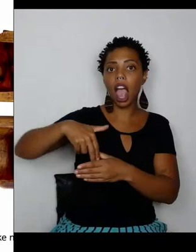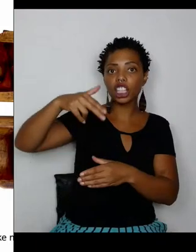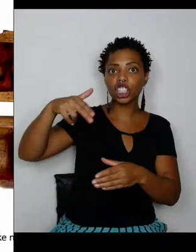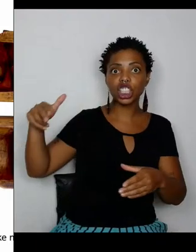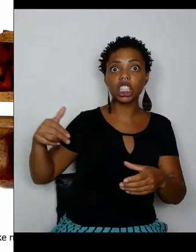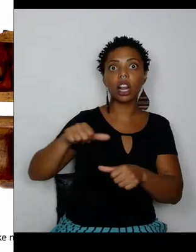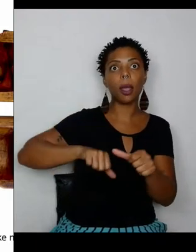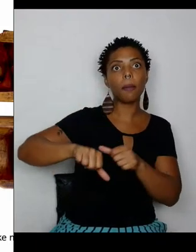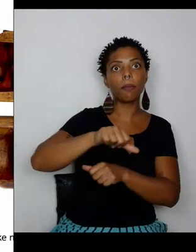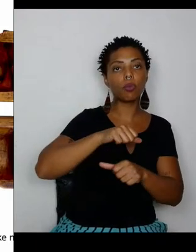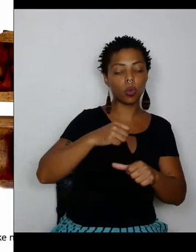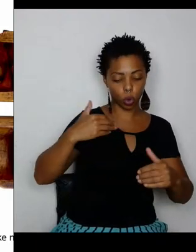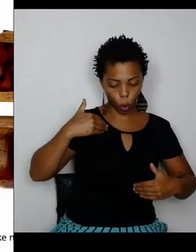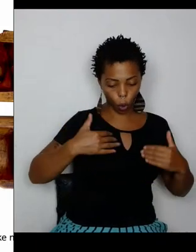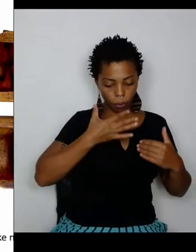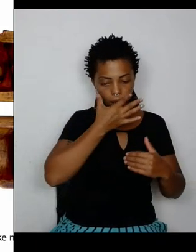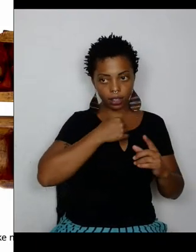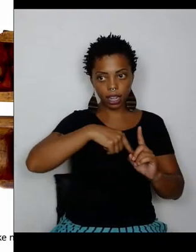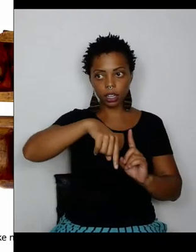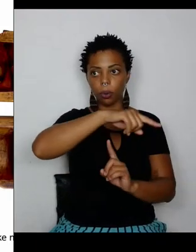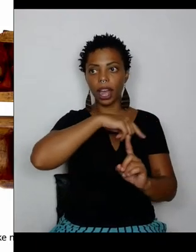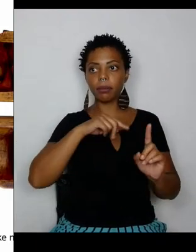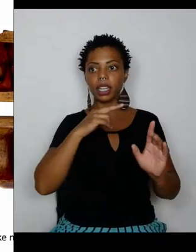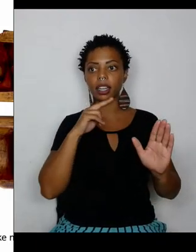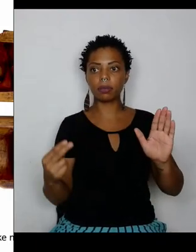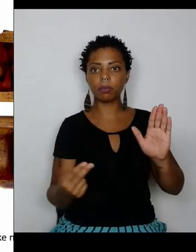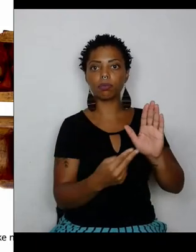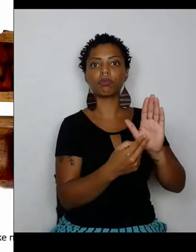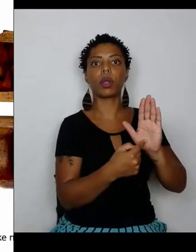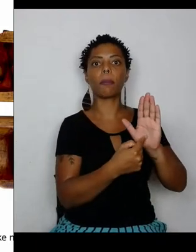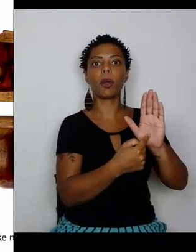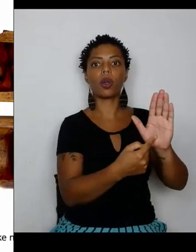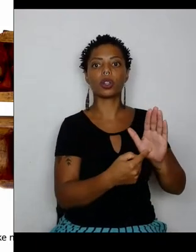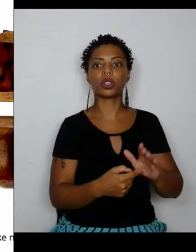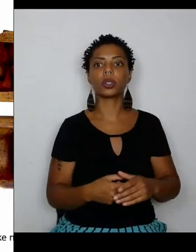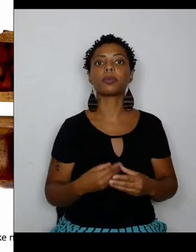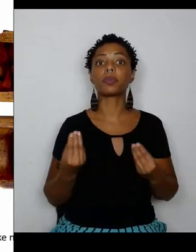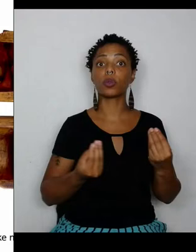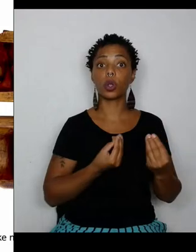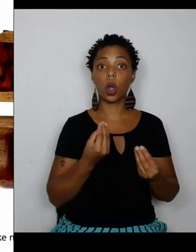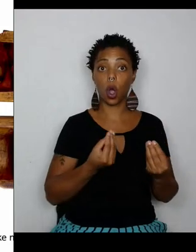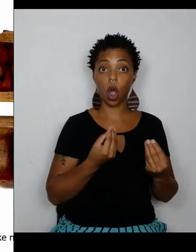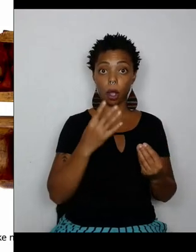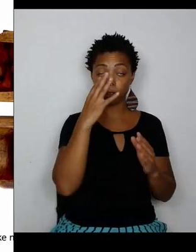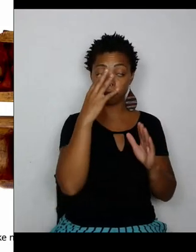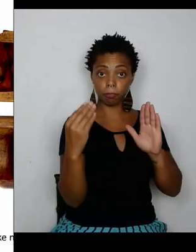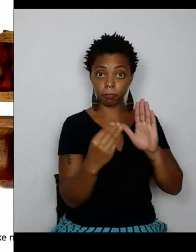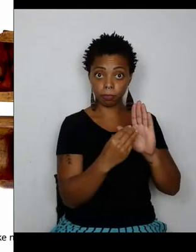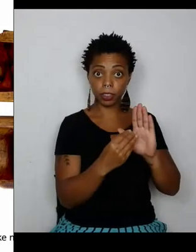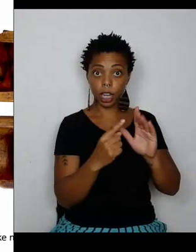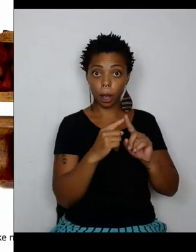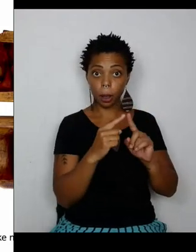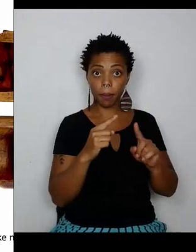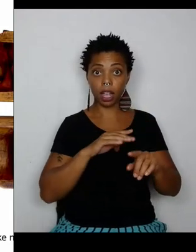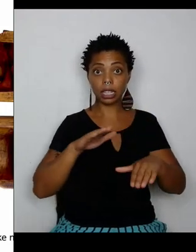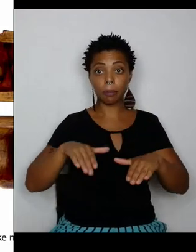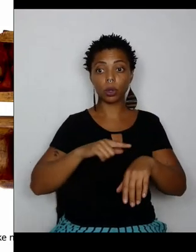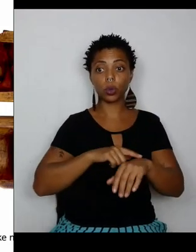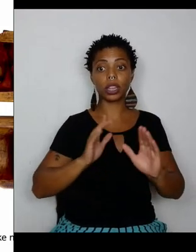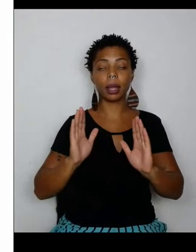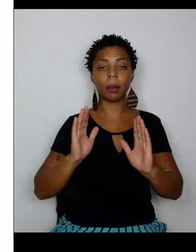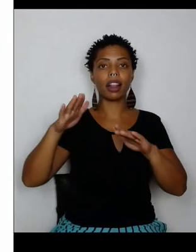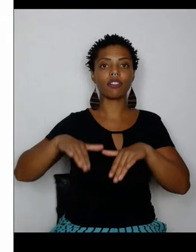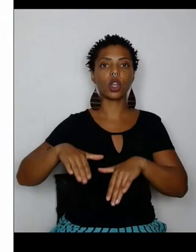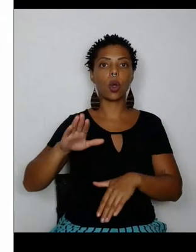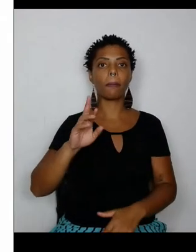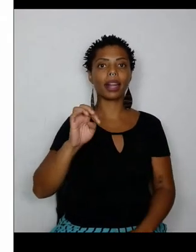formulation of the disembodied self iconography dates to his stays in britain he is bernard was captivated by the